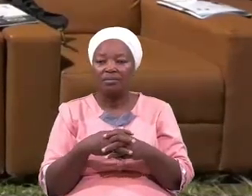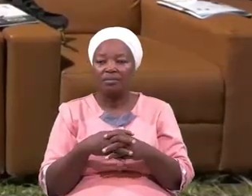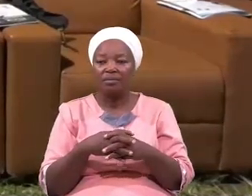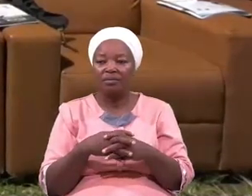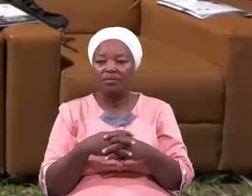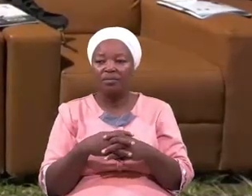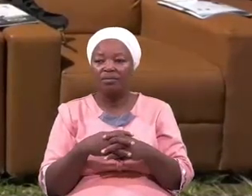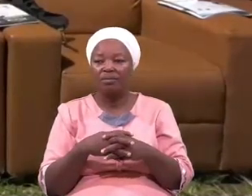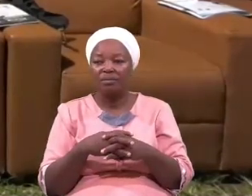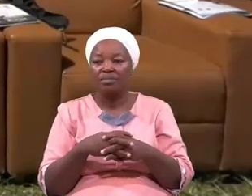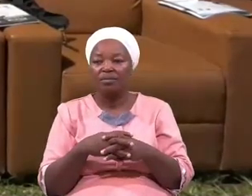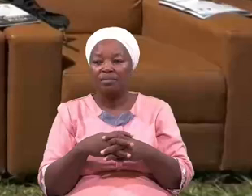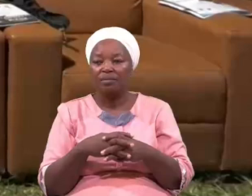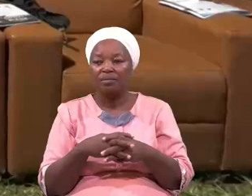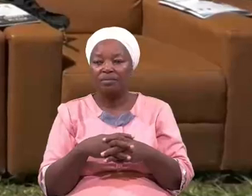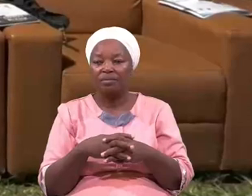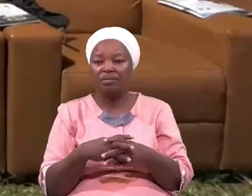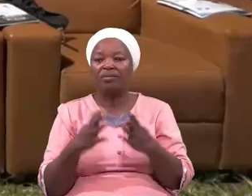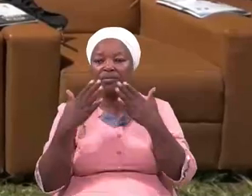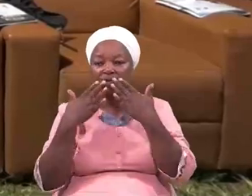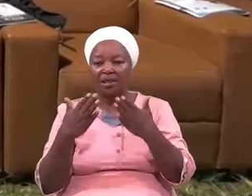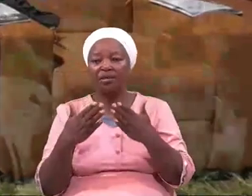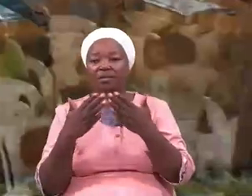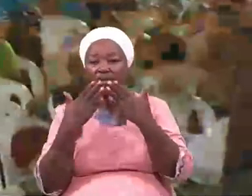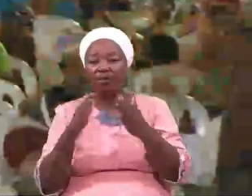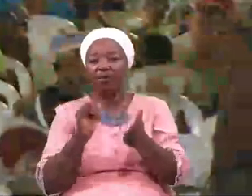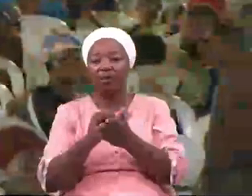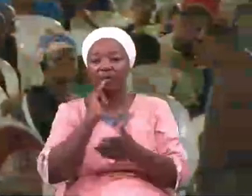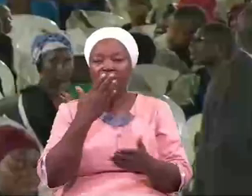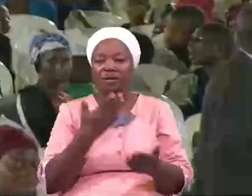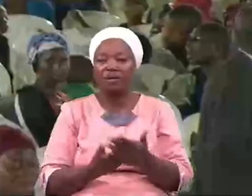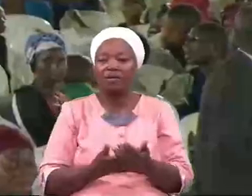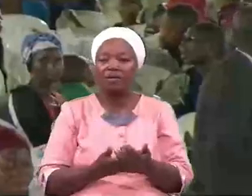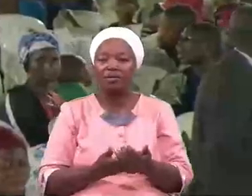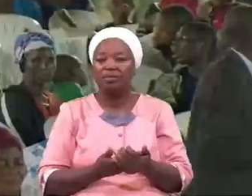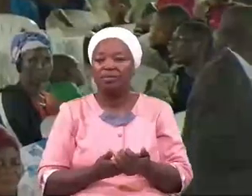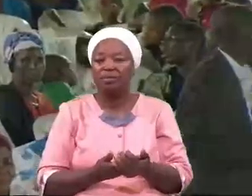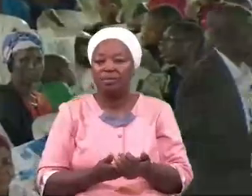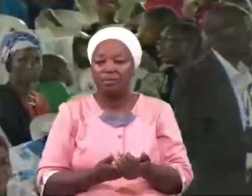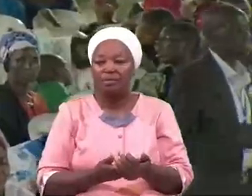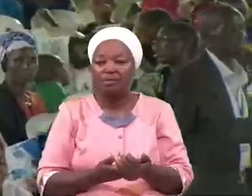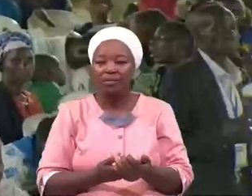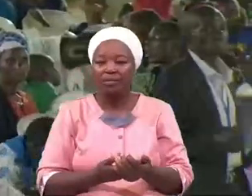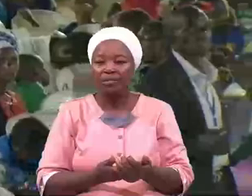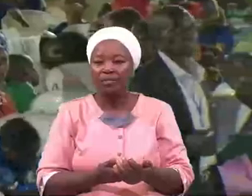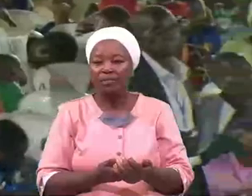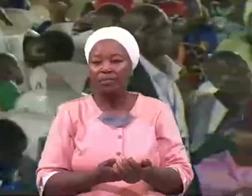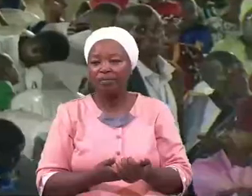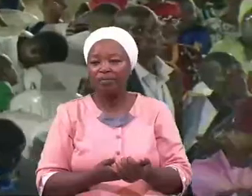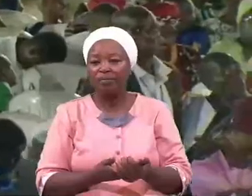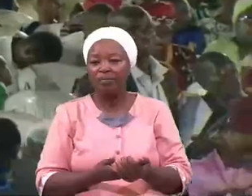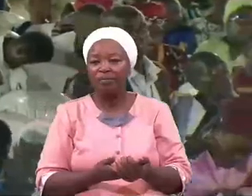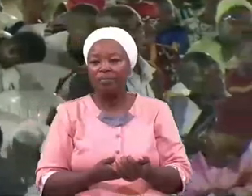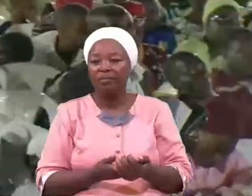all those hands. Je vois toutes ces mains. Okay, that's good. Là est bien. What about here? De ce côté. On